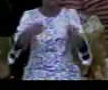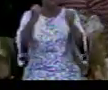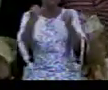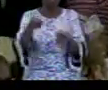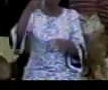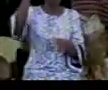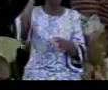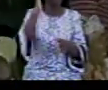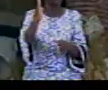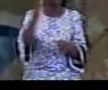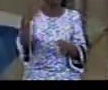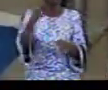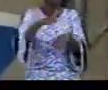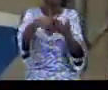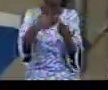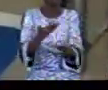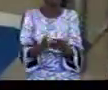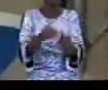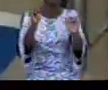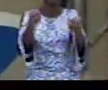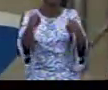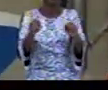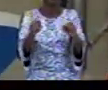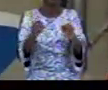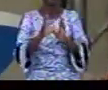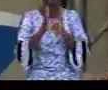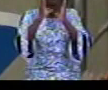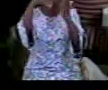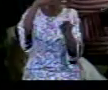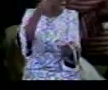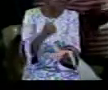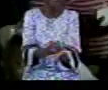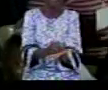all possibility. Can I hear amen? Amen.